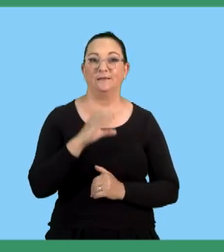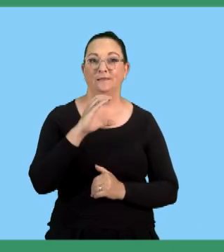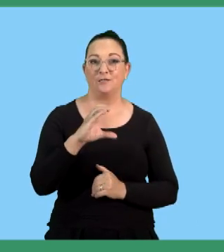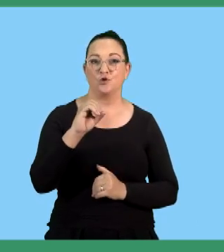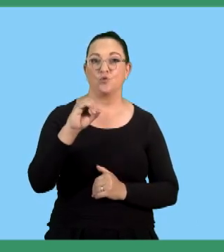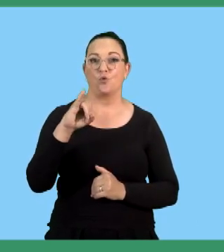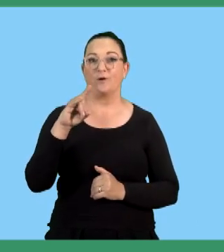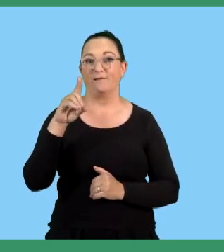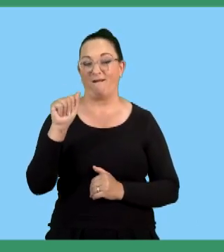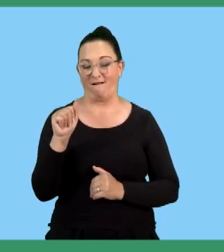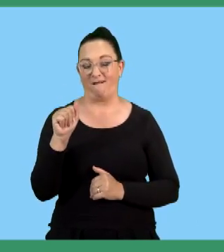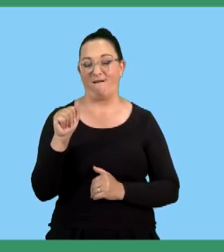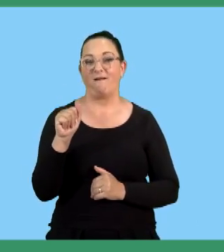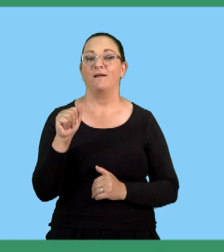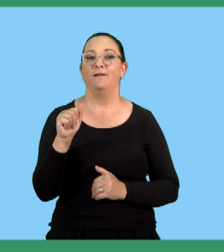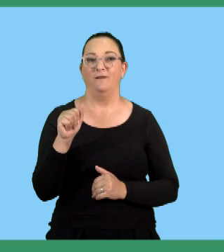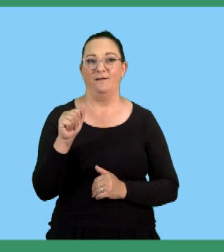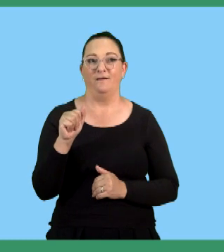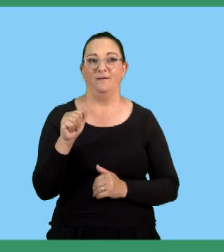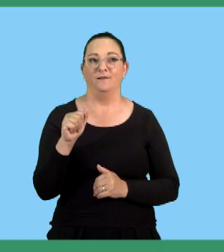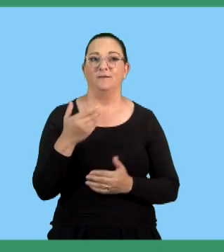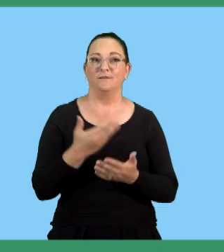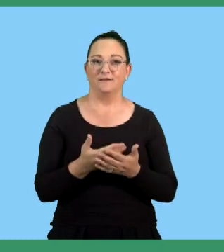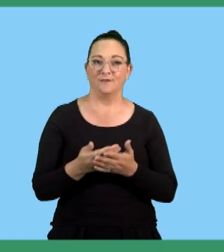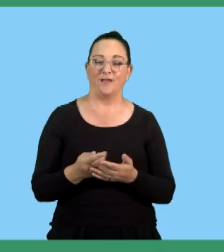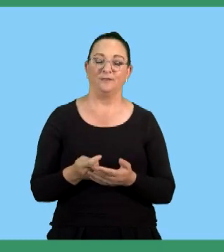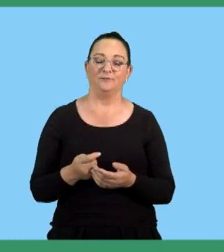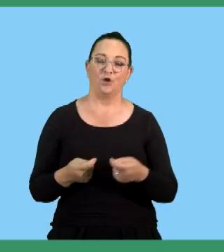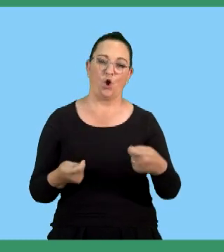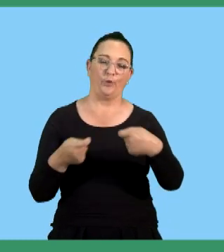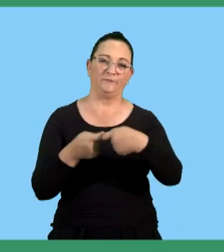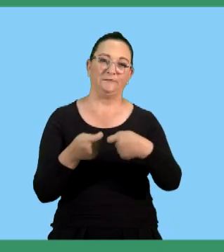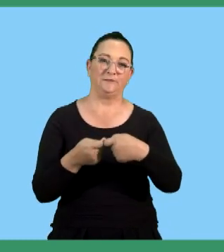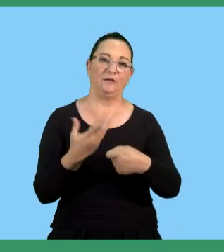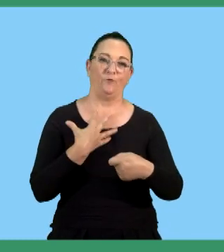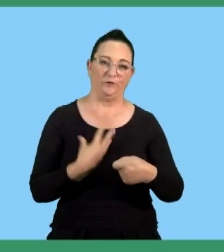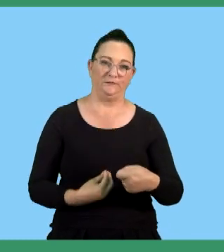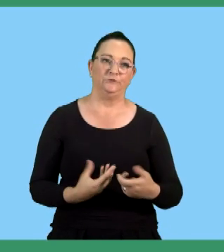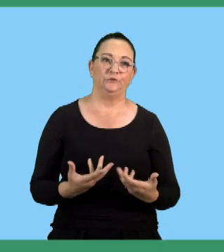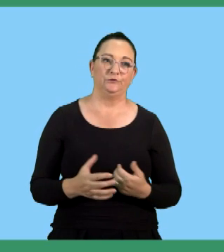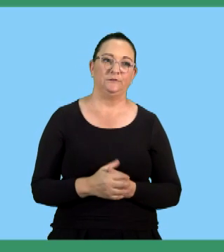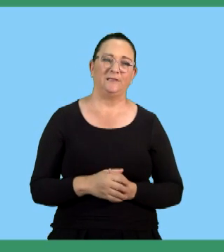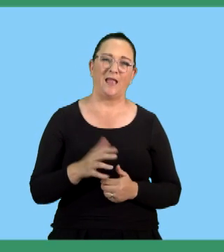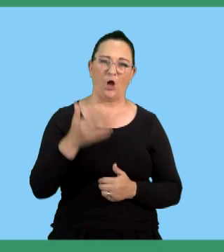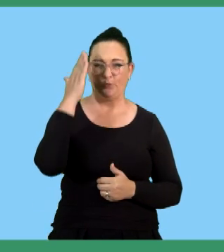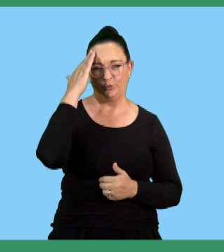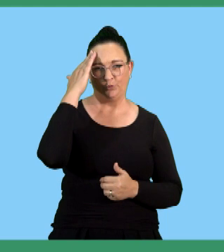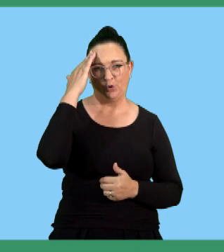is the Compensation for Occupational Injuries and Diseases Act. And then, but how do we know? They spoke